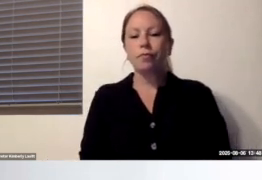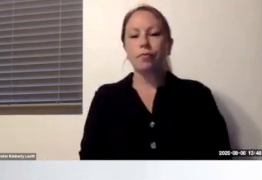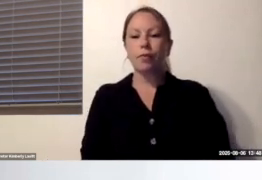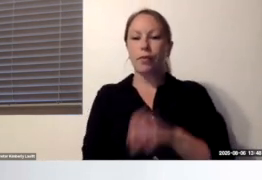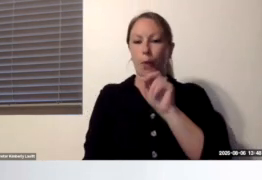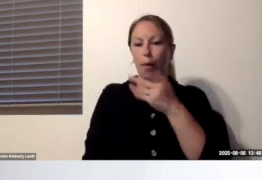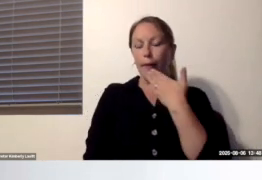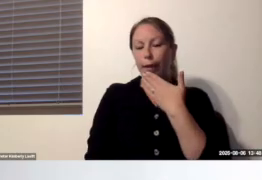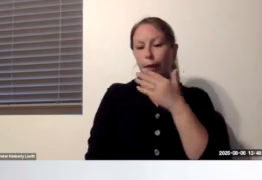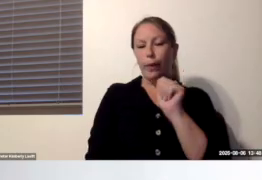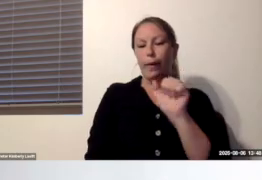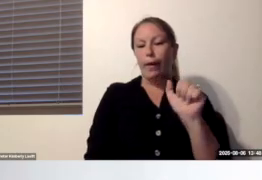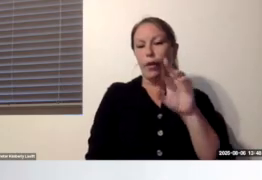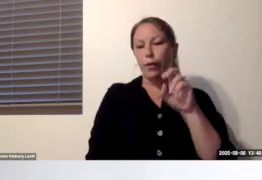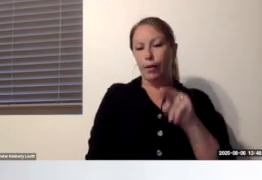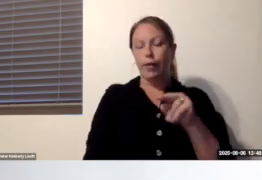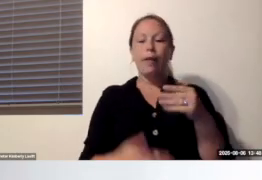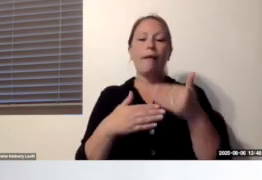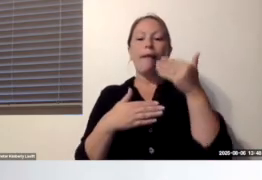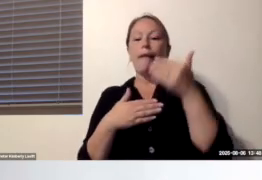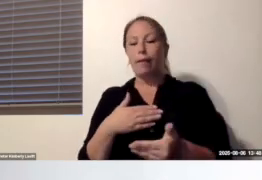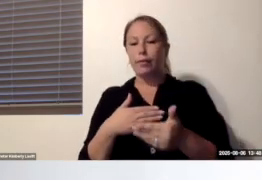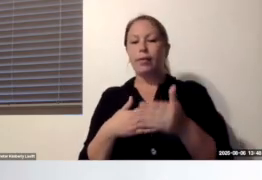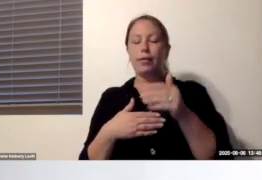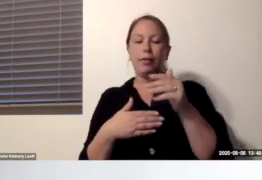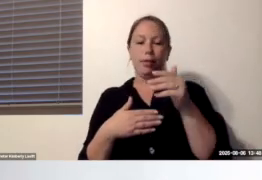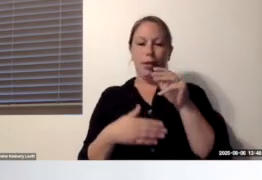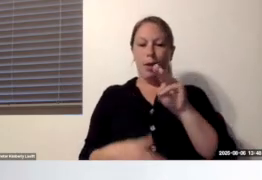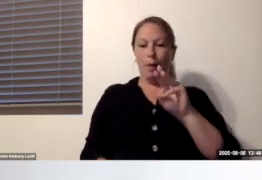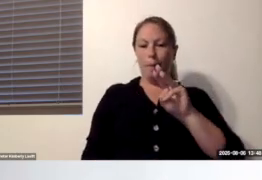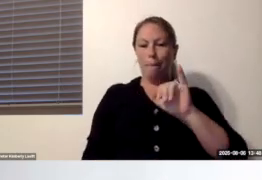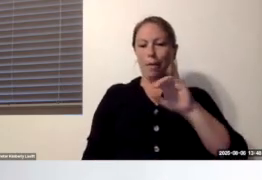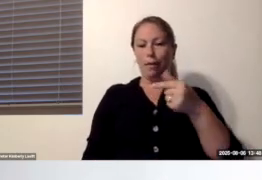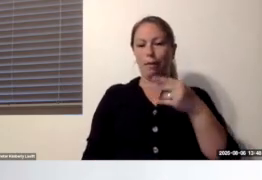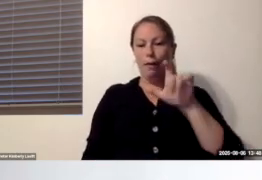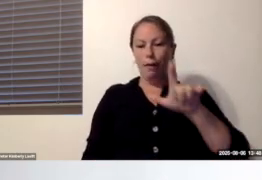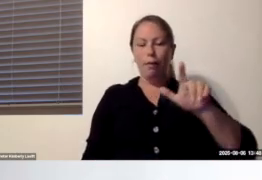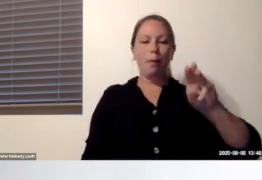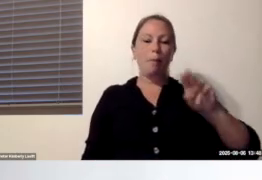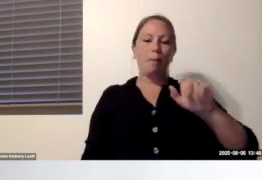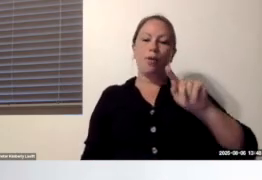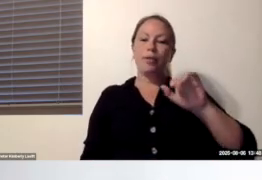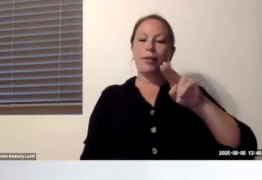Okay, thank you, Aaron. Next in the queue is Miguel Martinez. Please go ahead, Miguel.